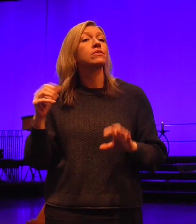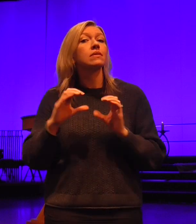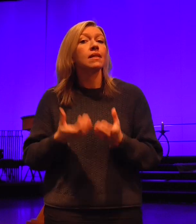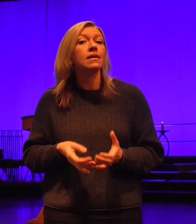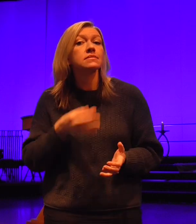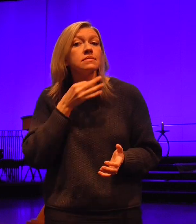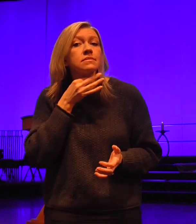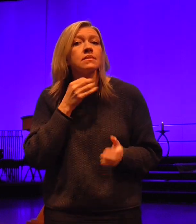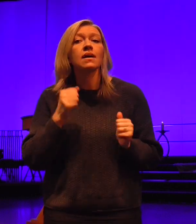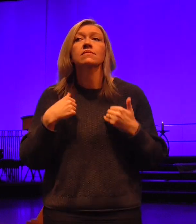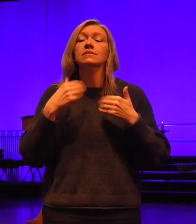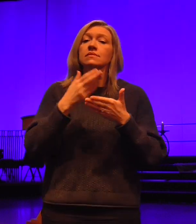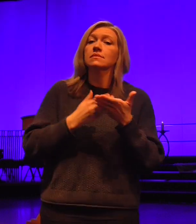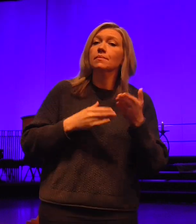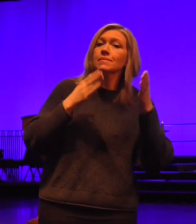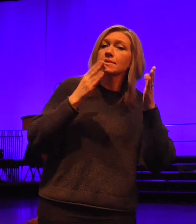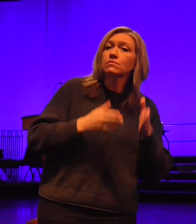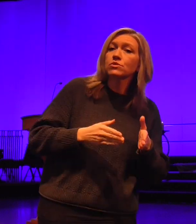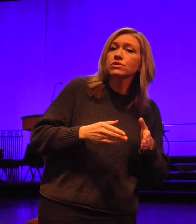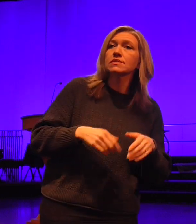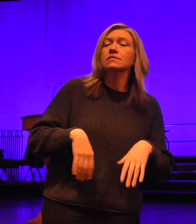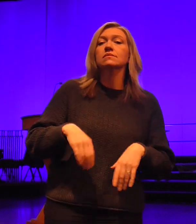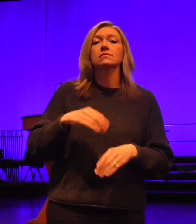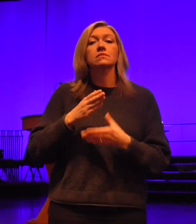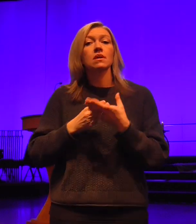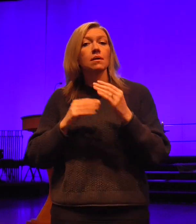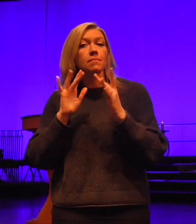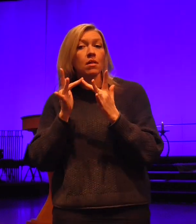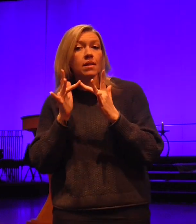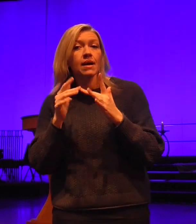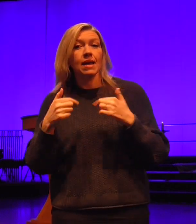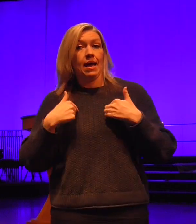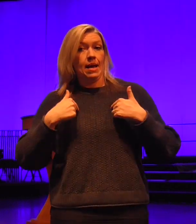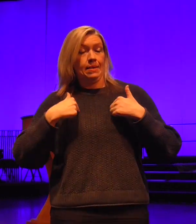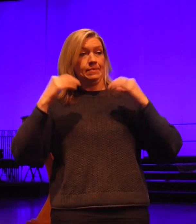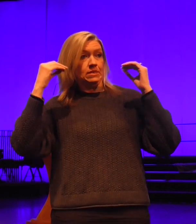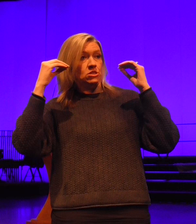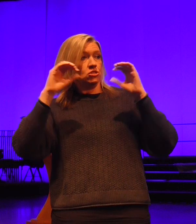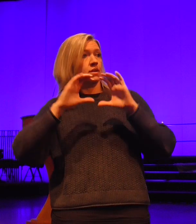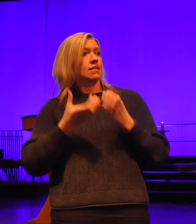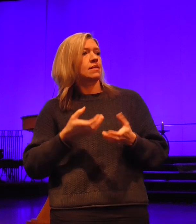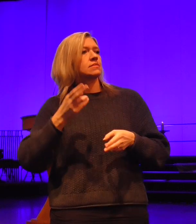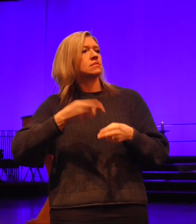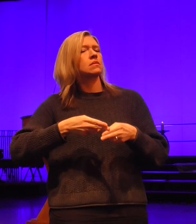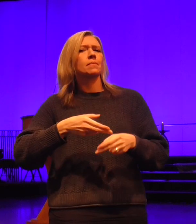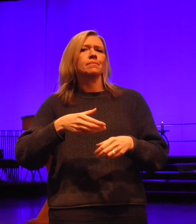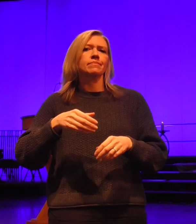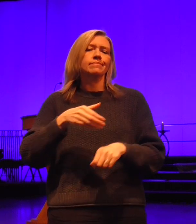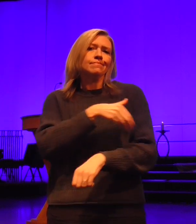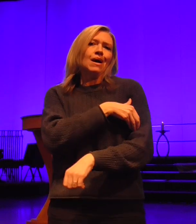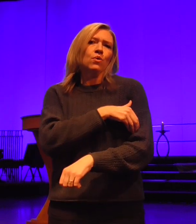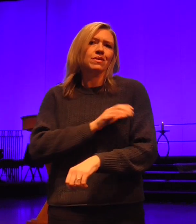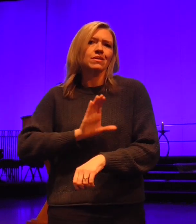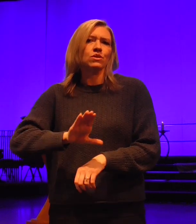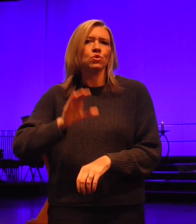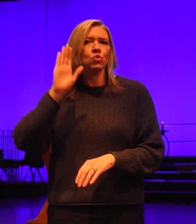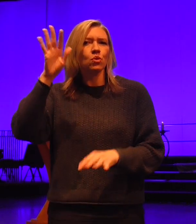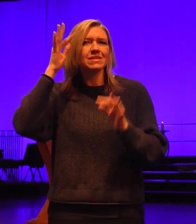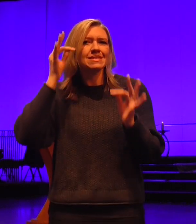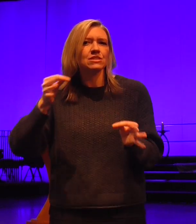some in-person, we've got an online class, and I'm personally teaching a class called Powering Your Decisions. And it's all